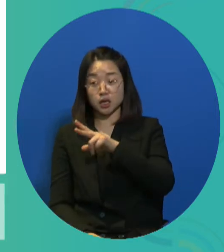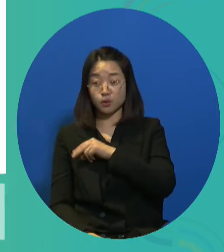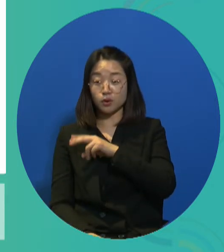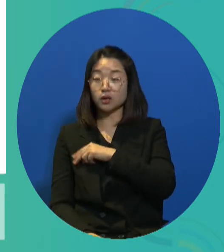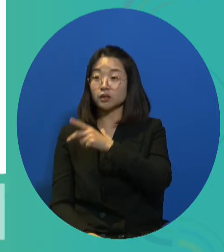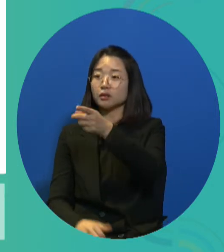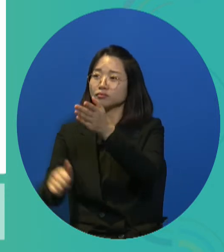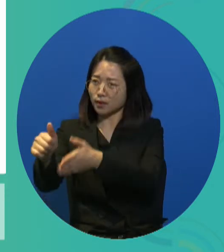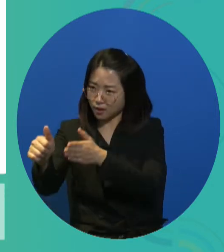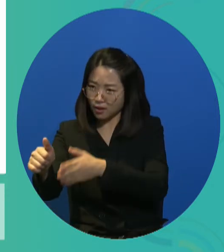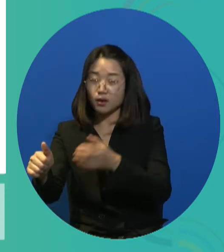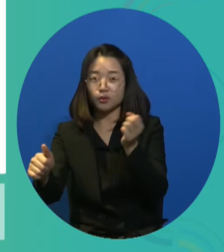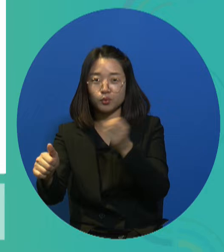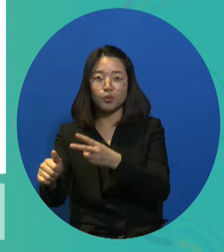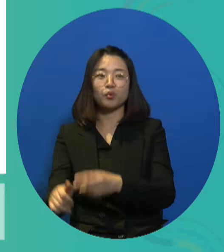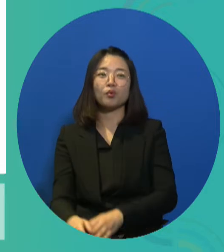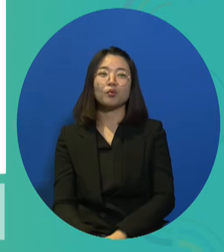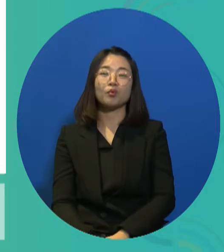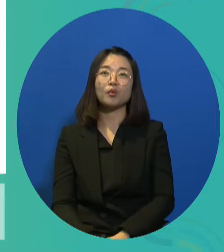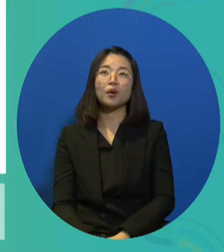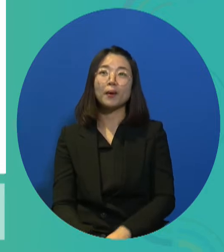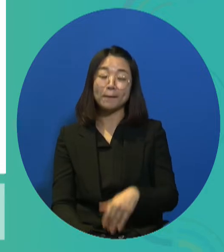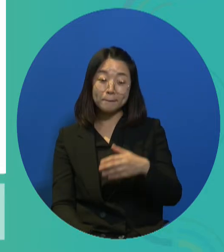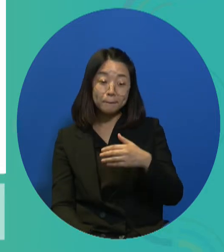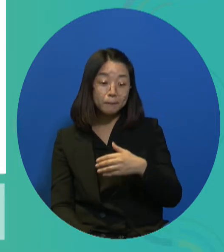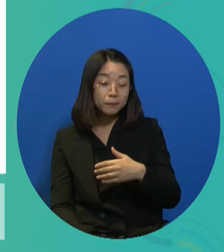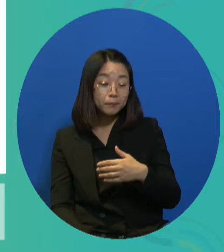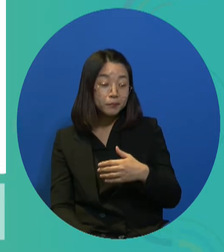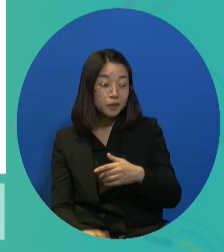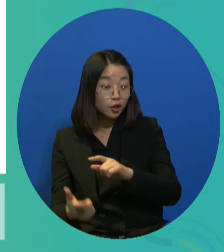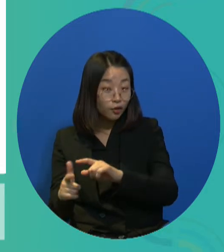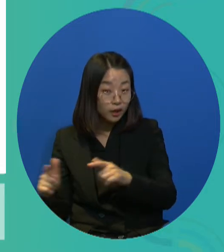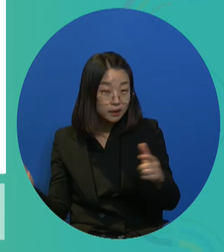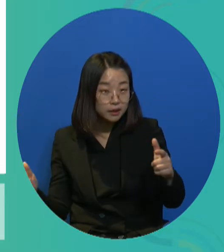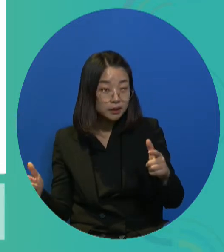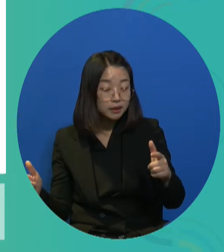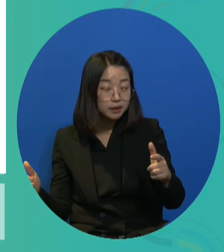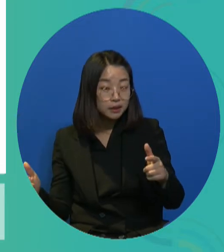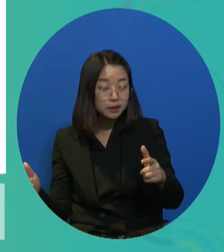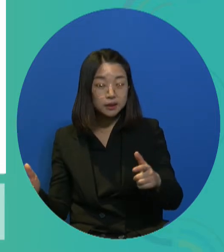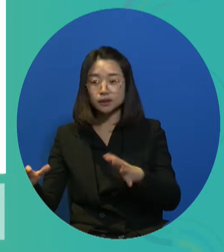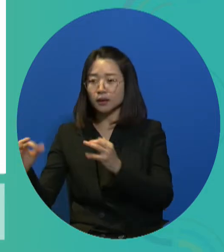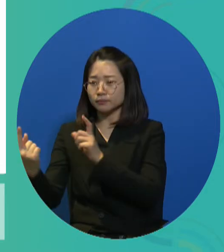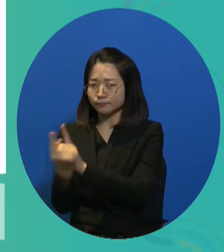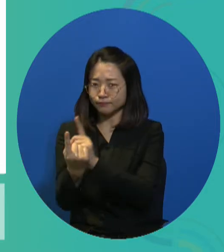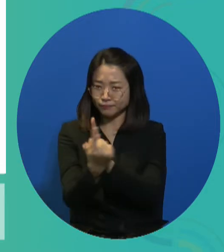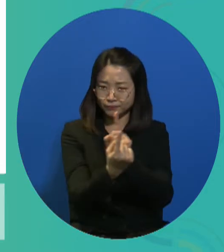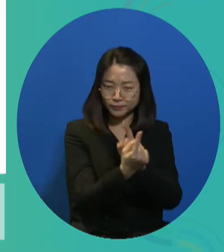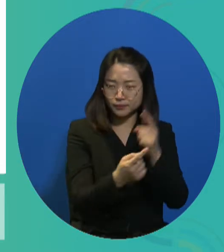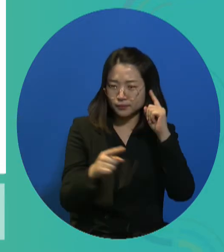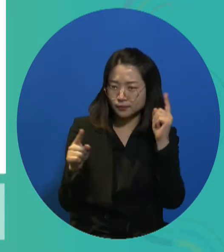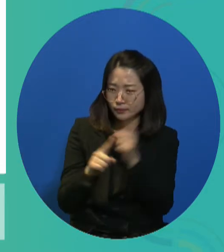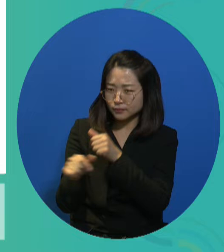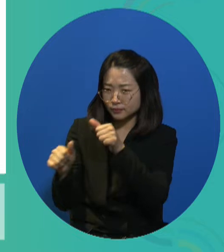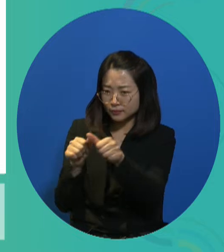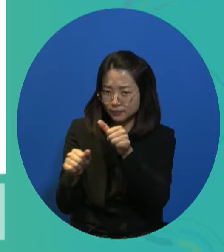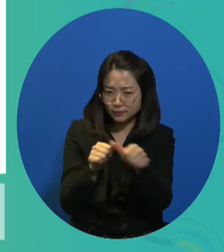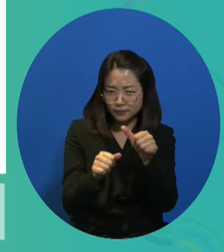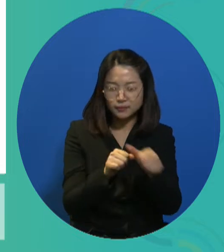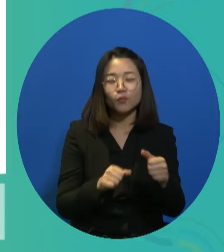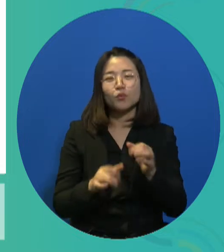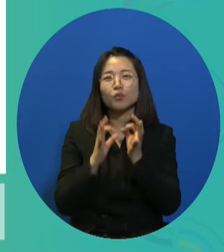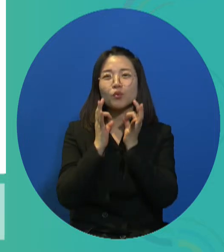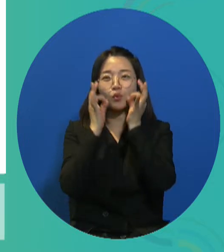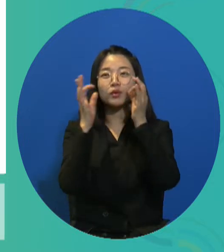successful way of doing that to raise public attention. But using the optional protocol was another